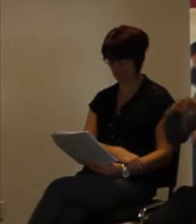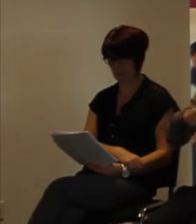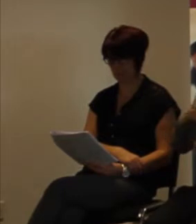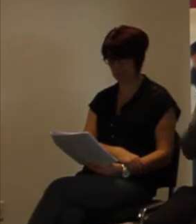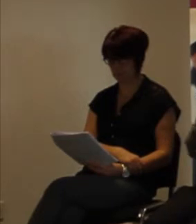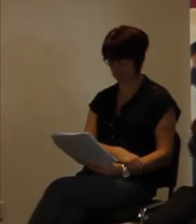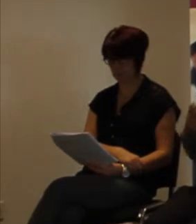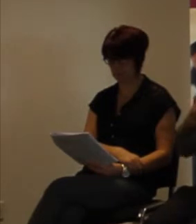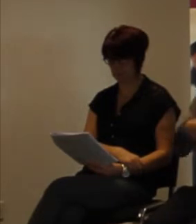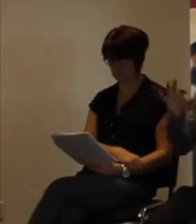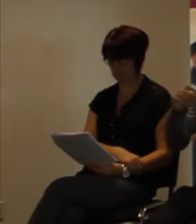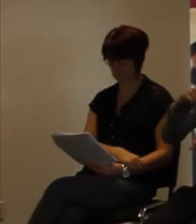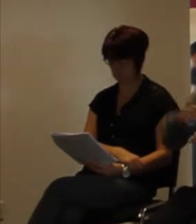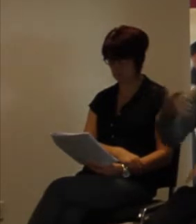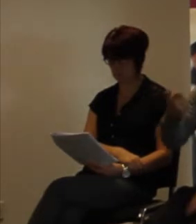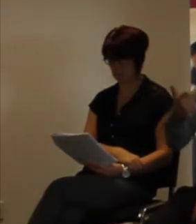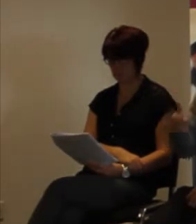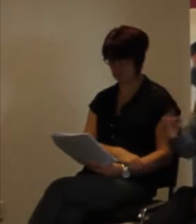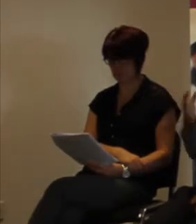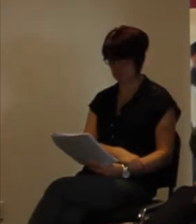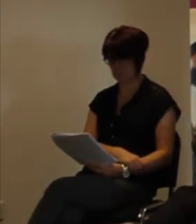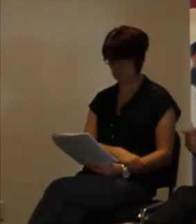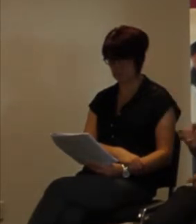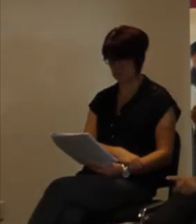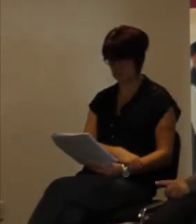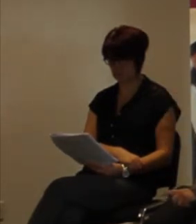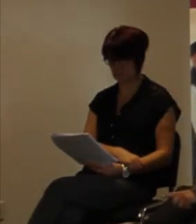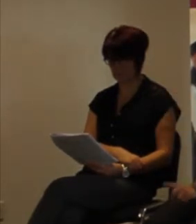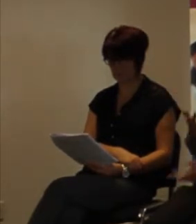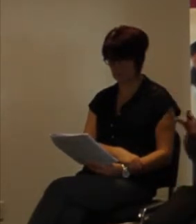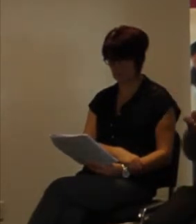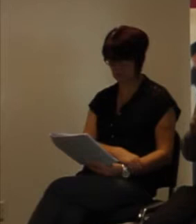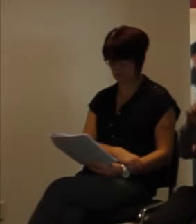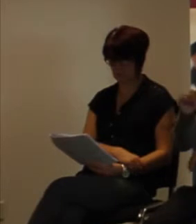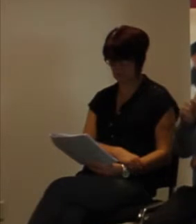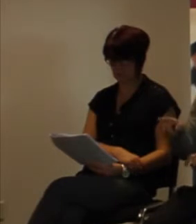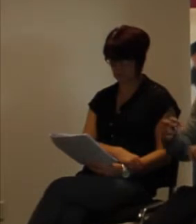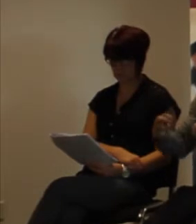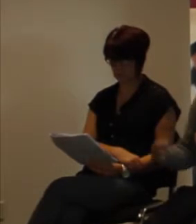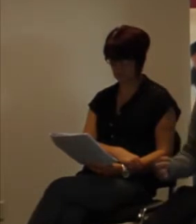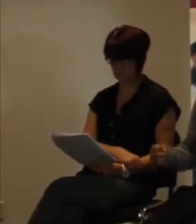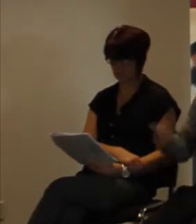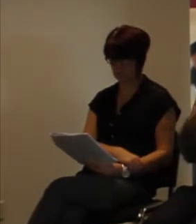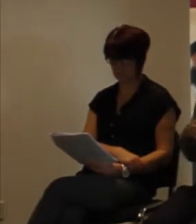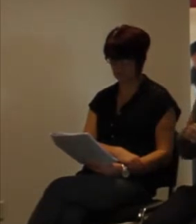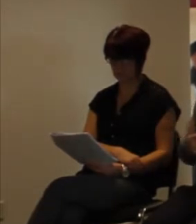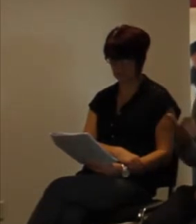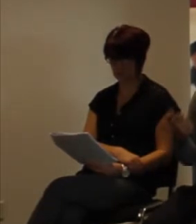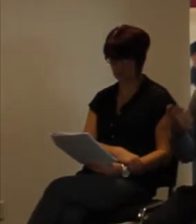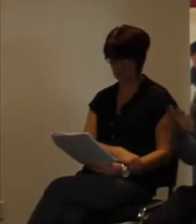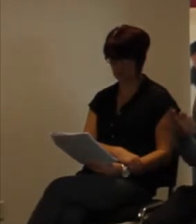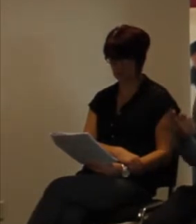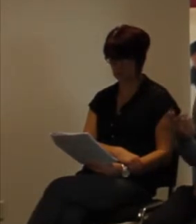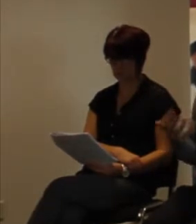their assessment in whatever time they require. But it may well be that you will need to have some sort of time constraint,